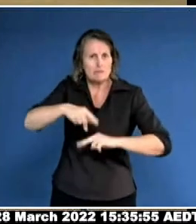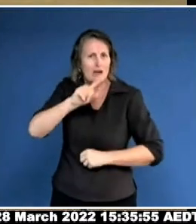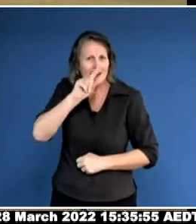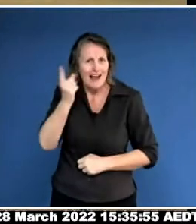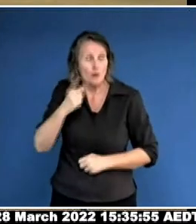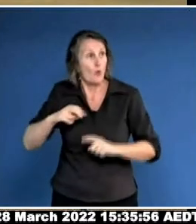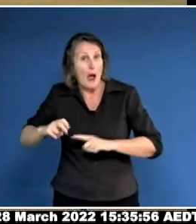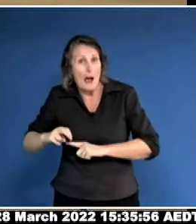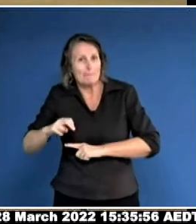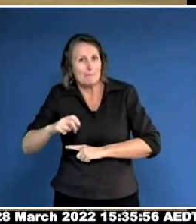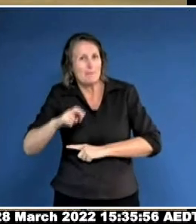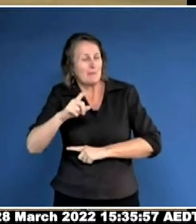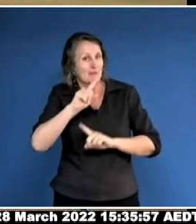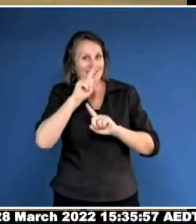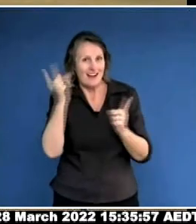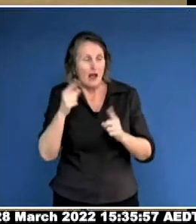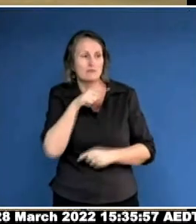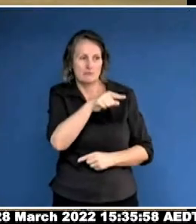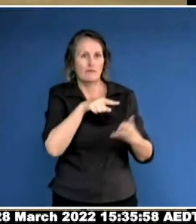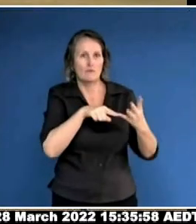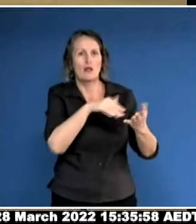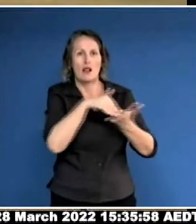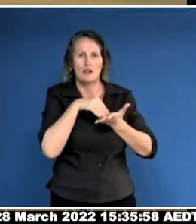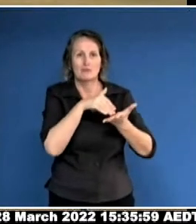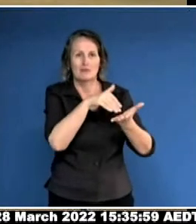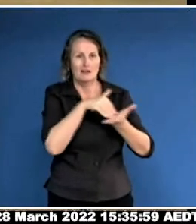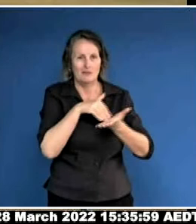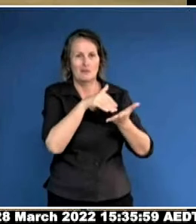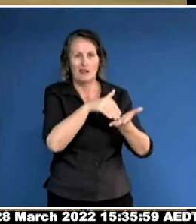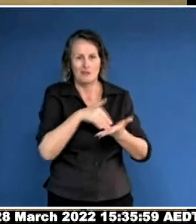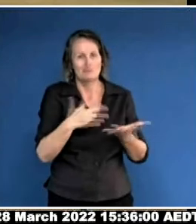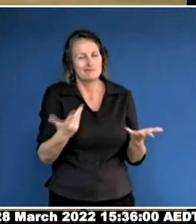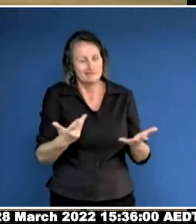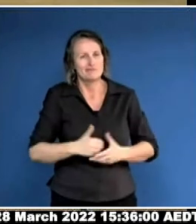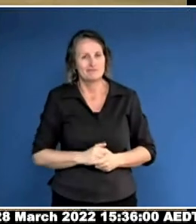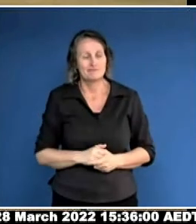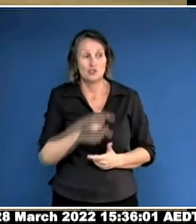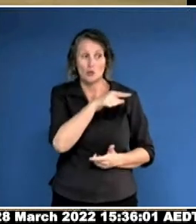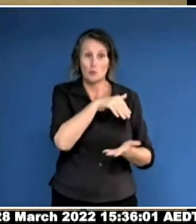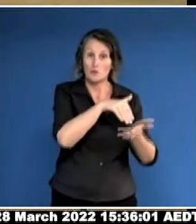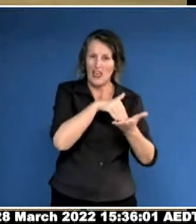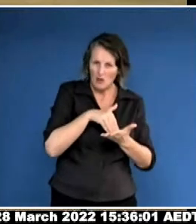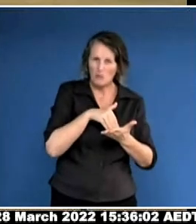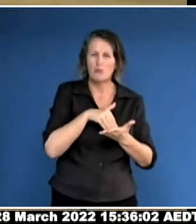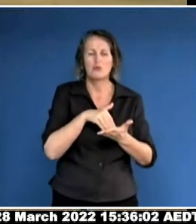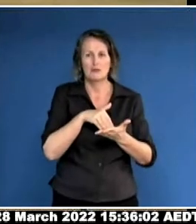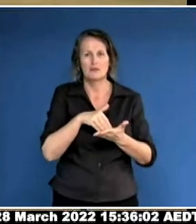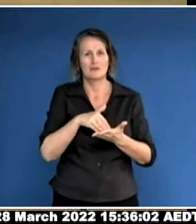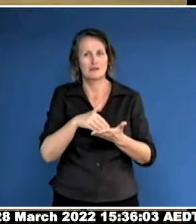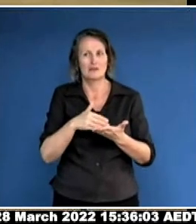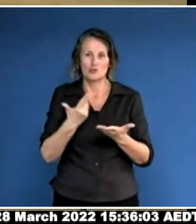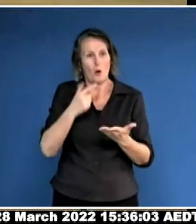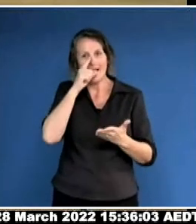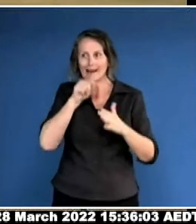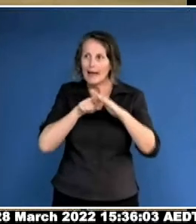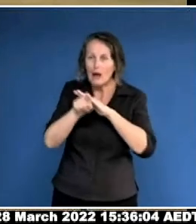help me with my transfers. Some people are good at helping with that, but others aren't. He was helping me with those things and getting out and about a